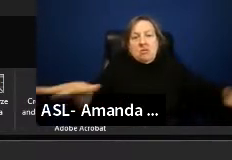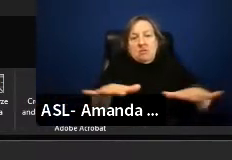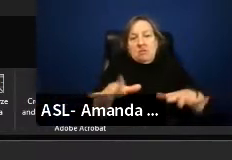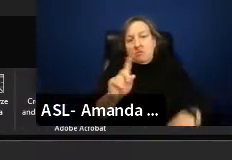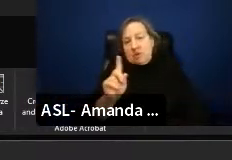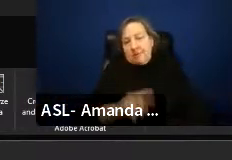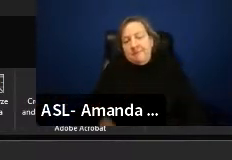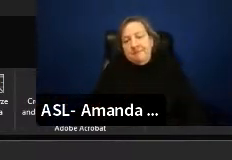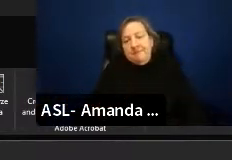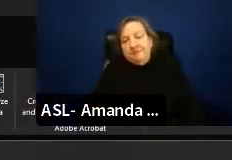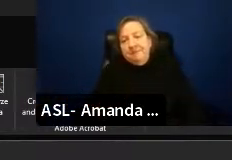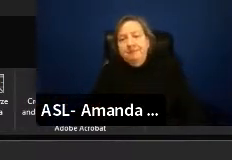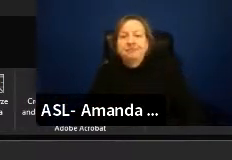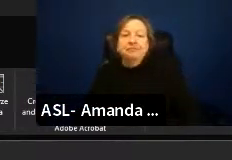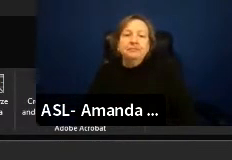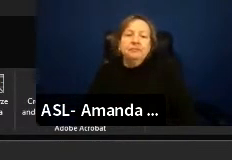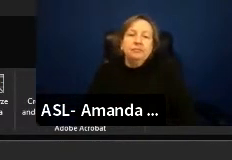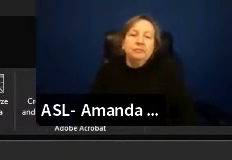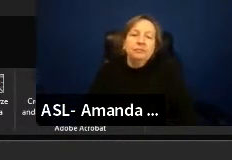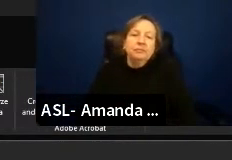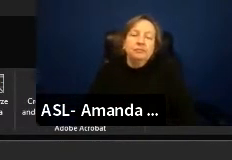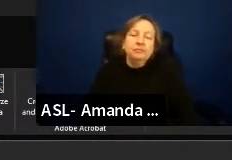That clarifies.